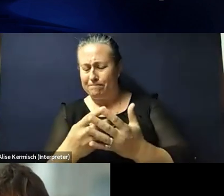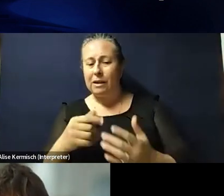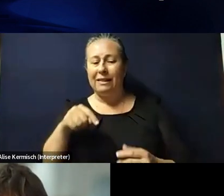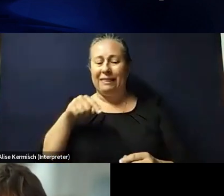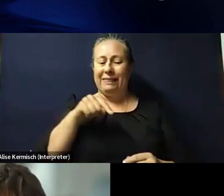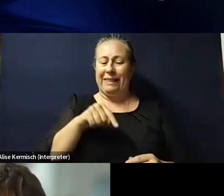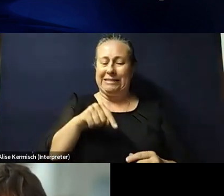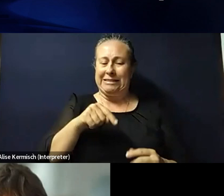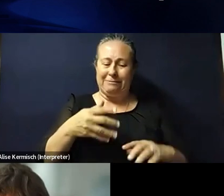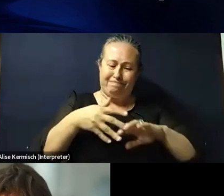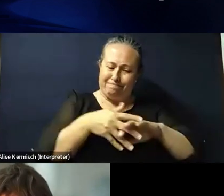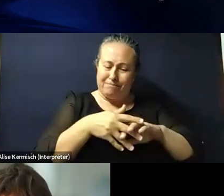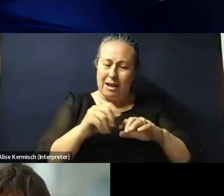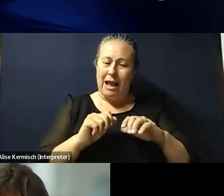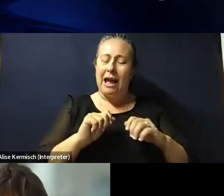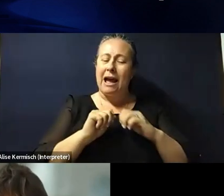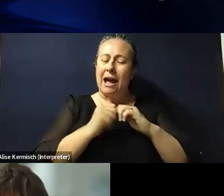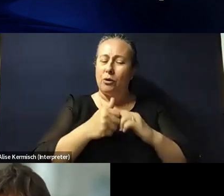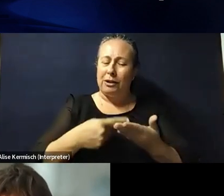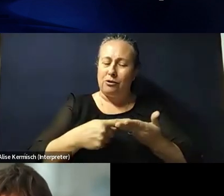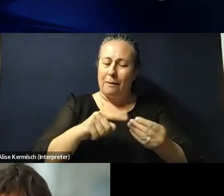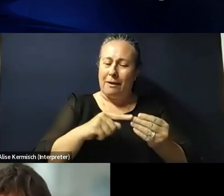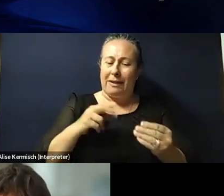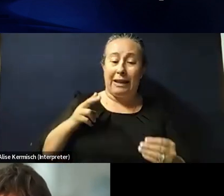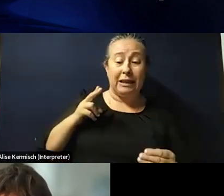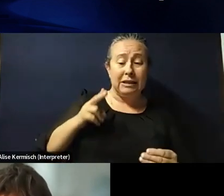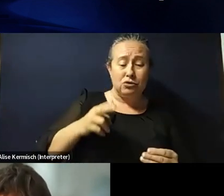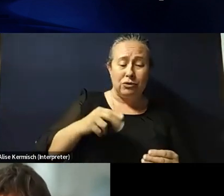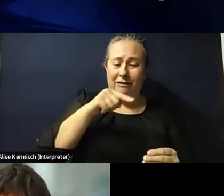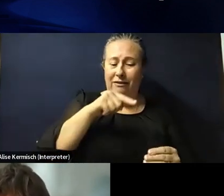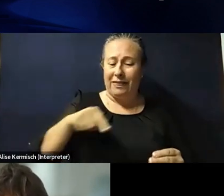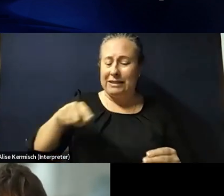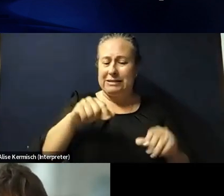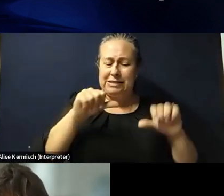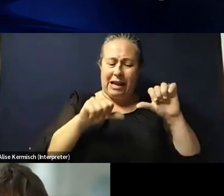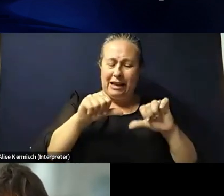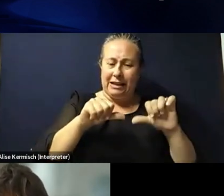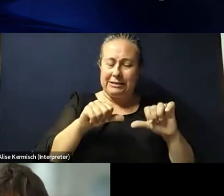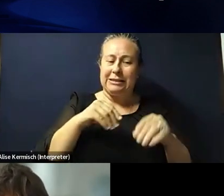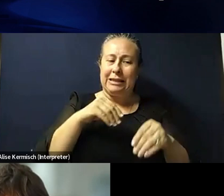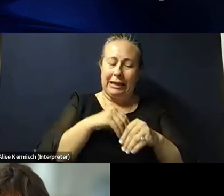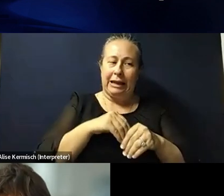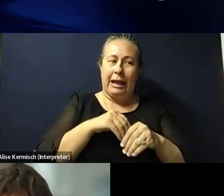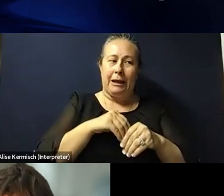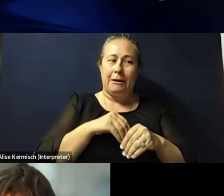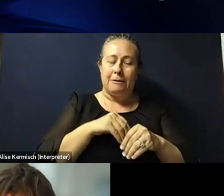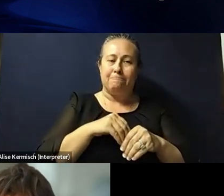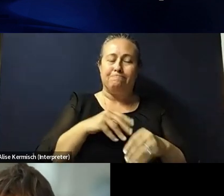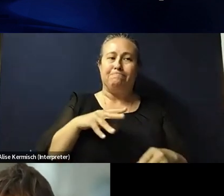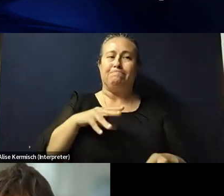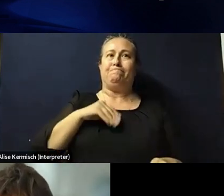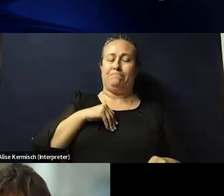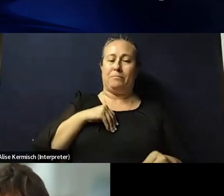this intertwining? How do we talk about the history of these sciences in an informed way, looking at the